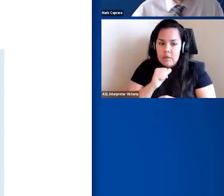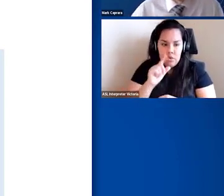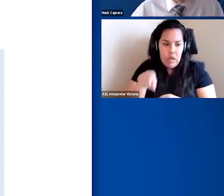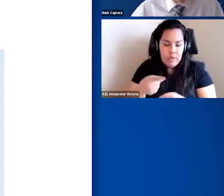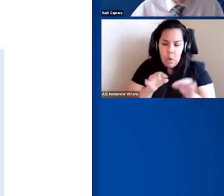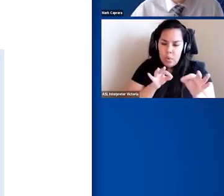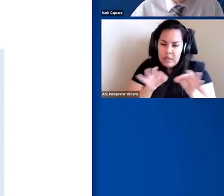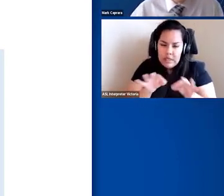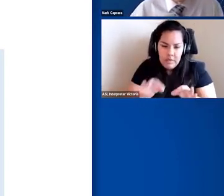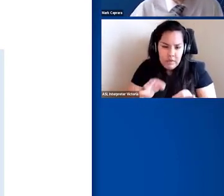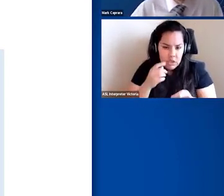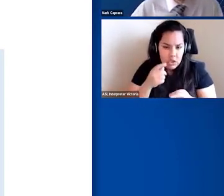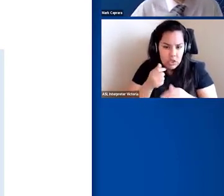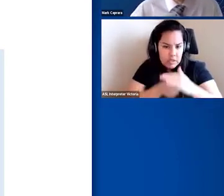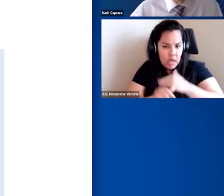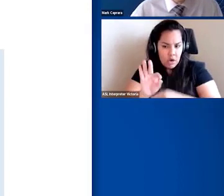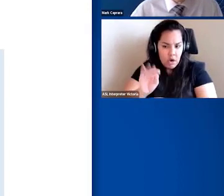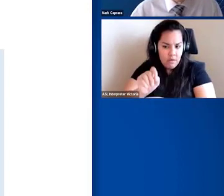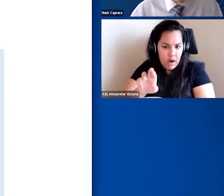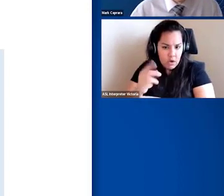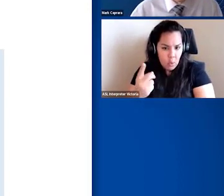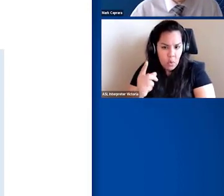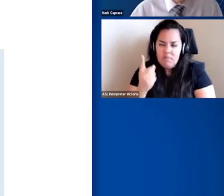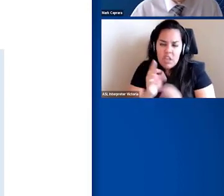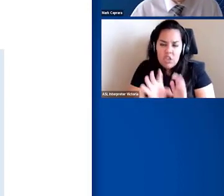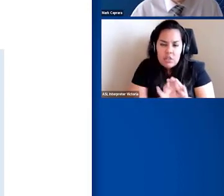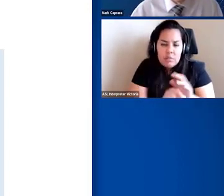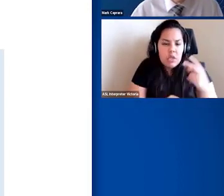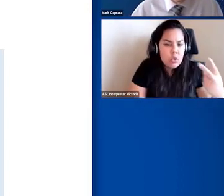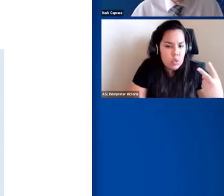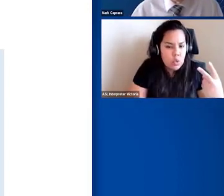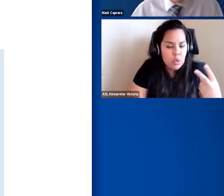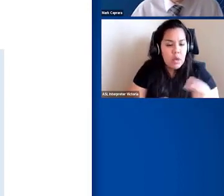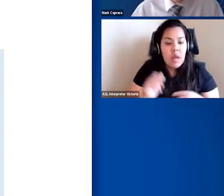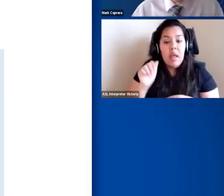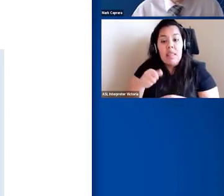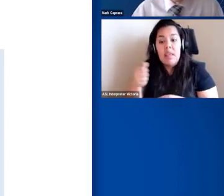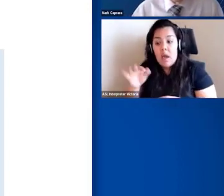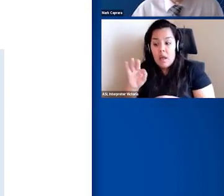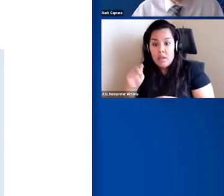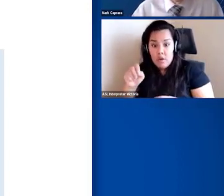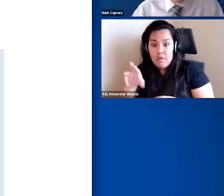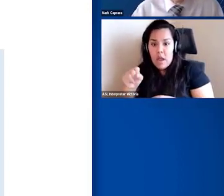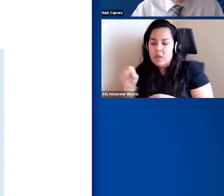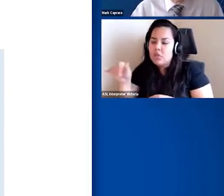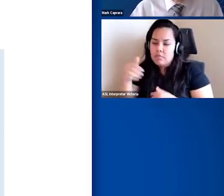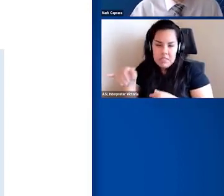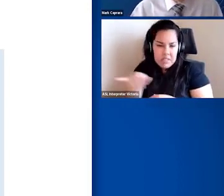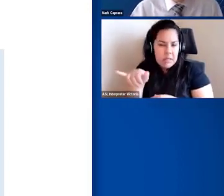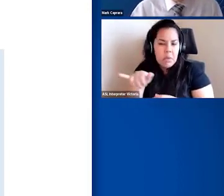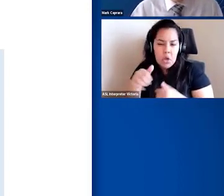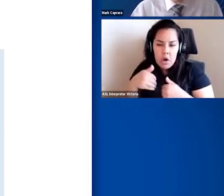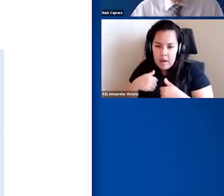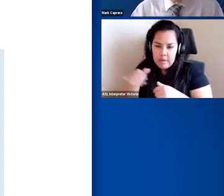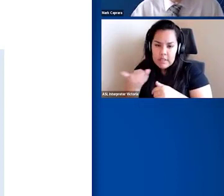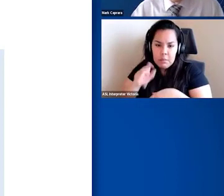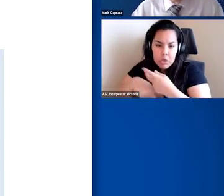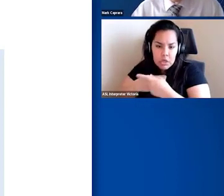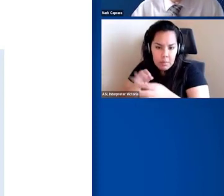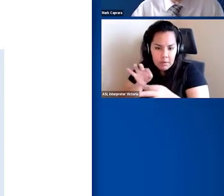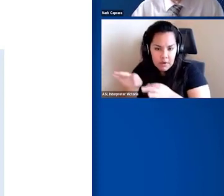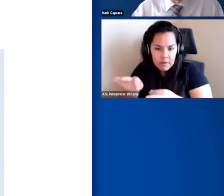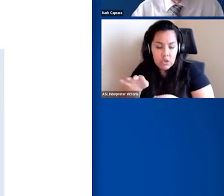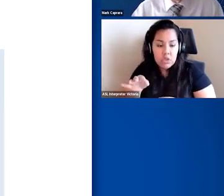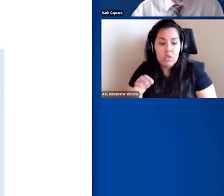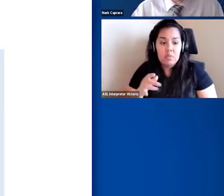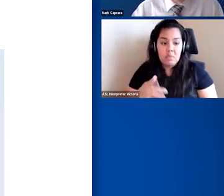just chose 2 for simplicity, and the other factors have similar types of definitions. So it was felt that these